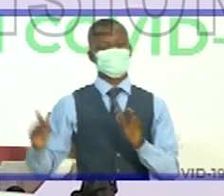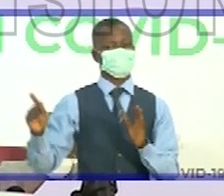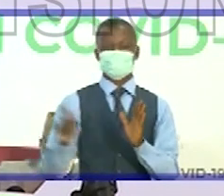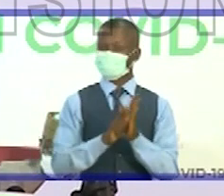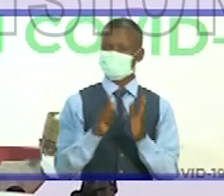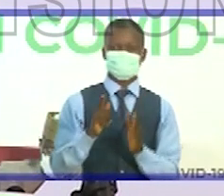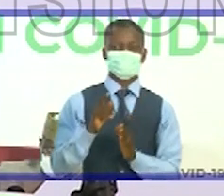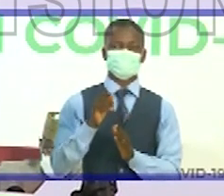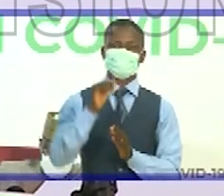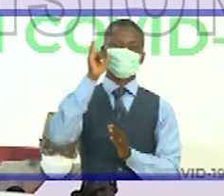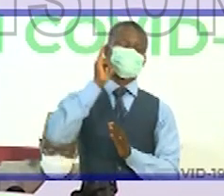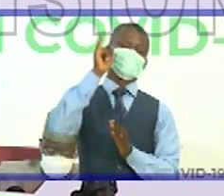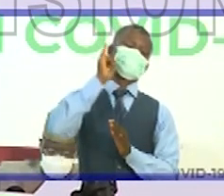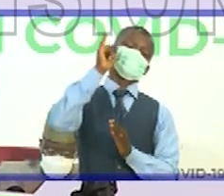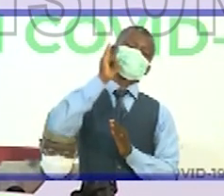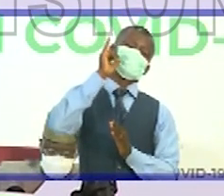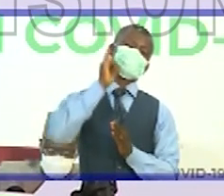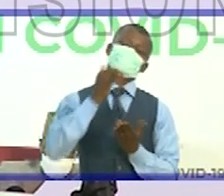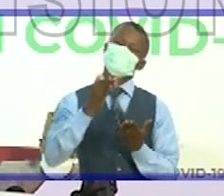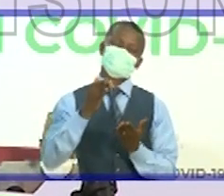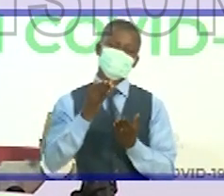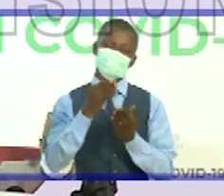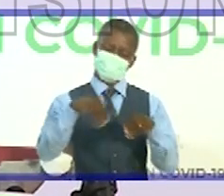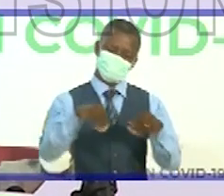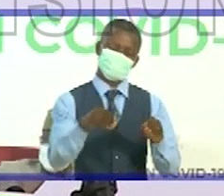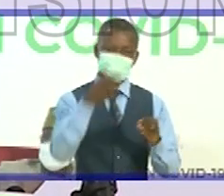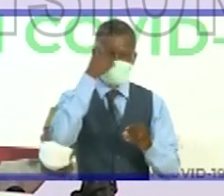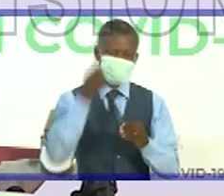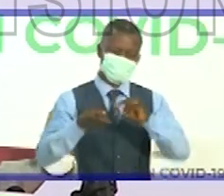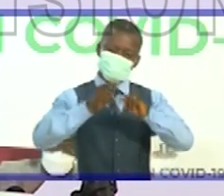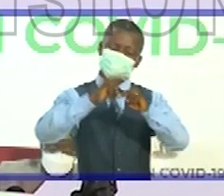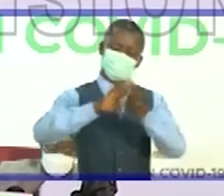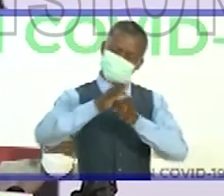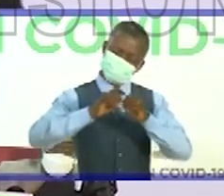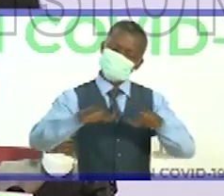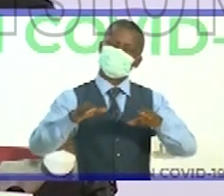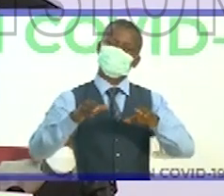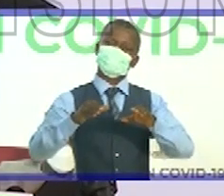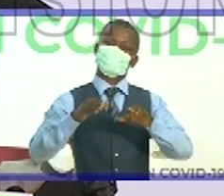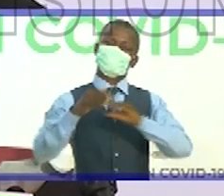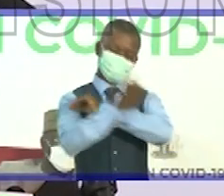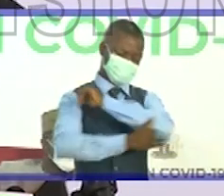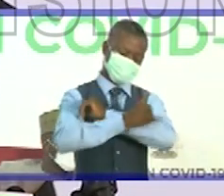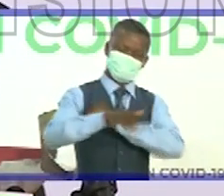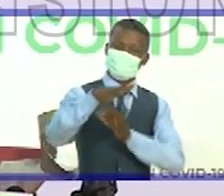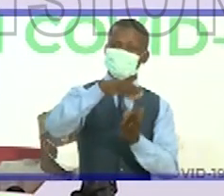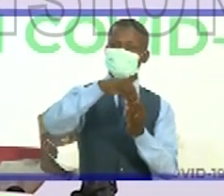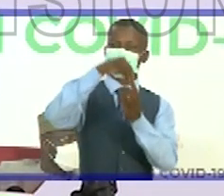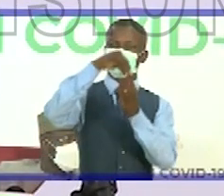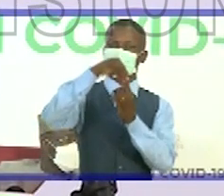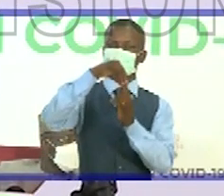restaurants following a steep increase in cases of coronavirus across the country, especially in the capital,